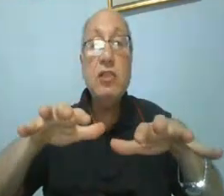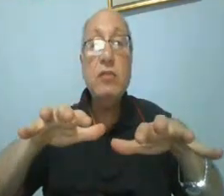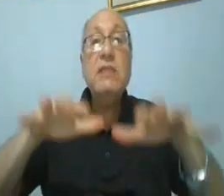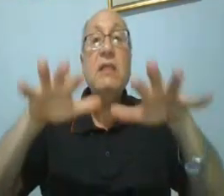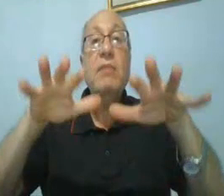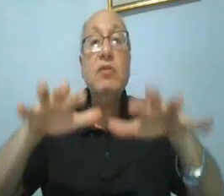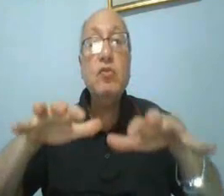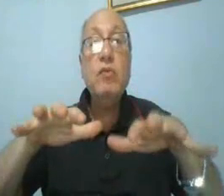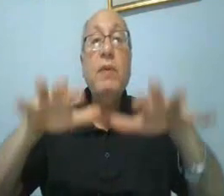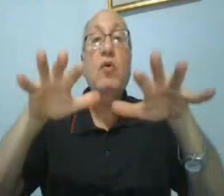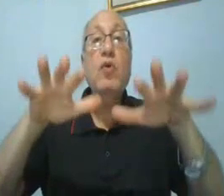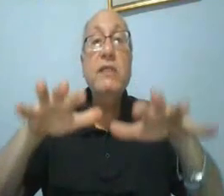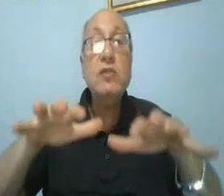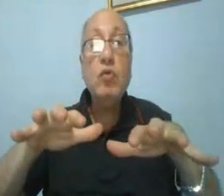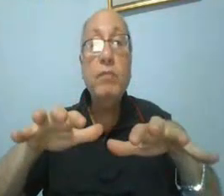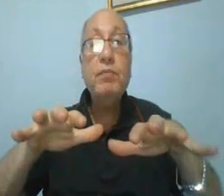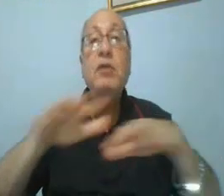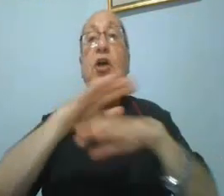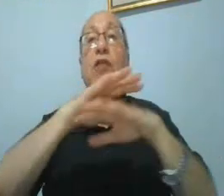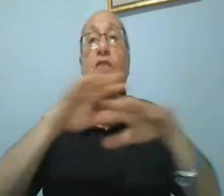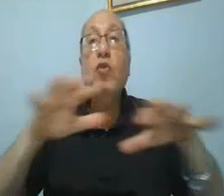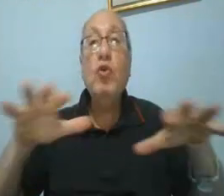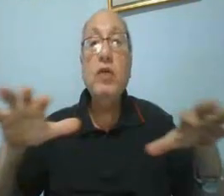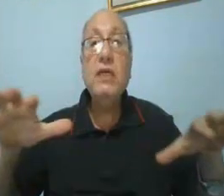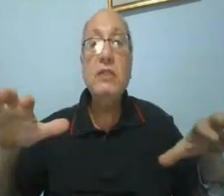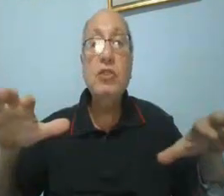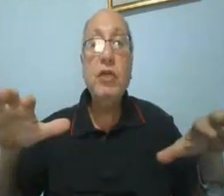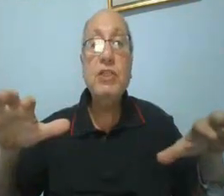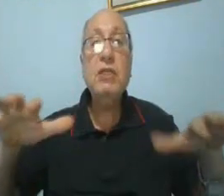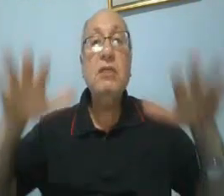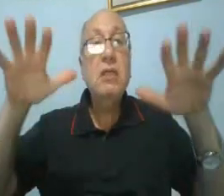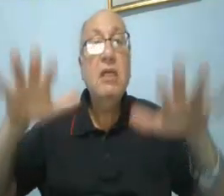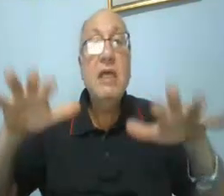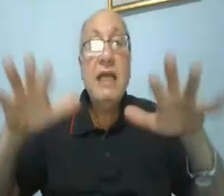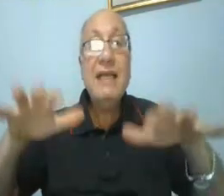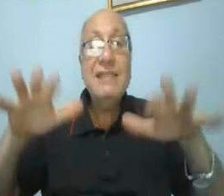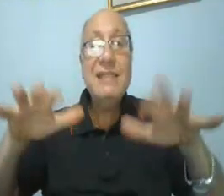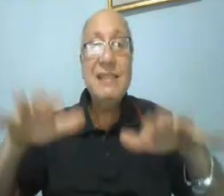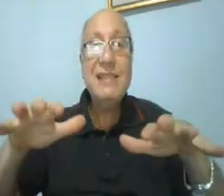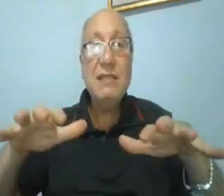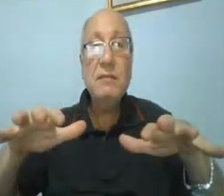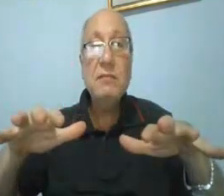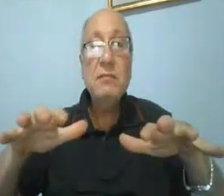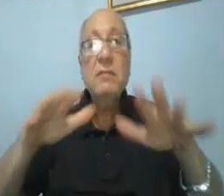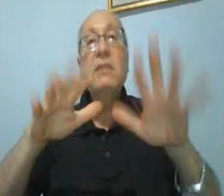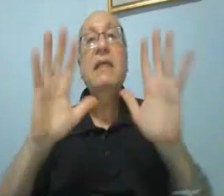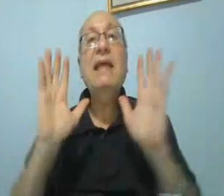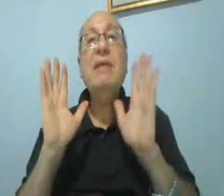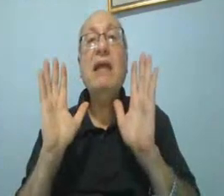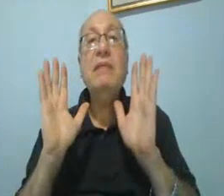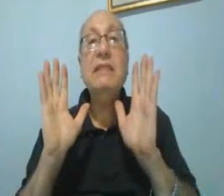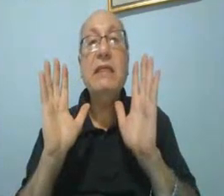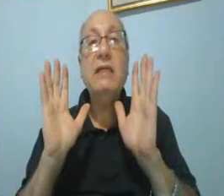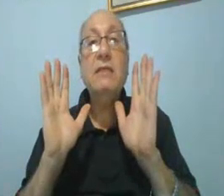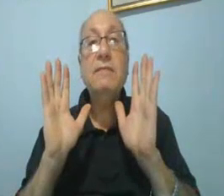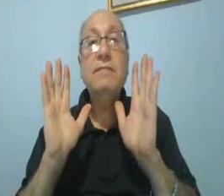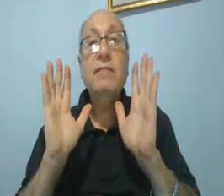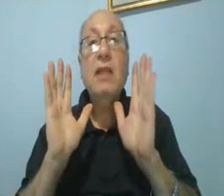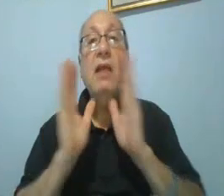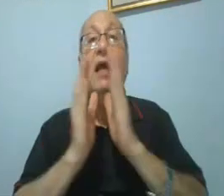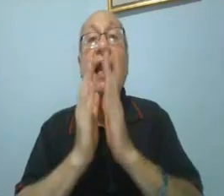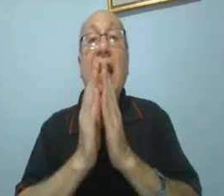this instrument, laparoscope or endoscope, for long duration in this chemical